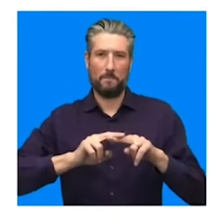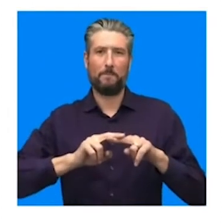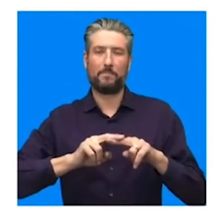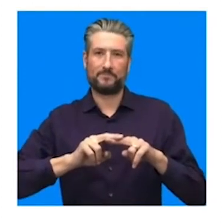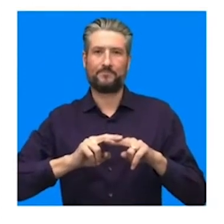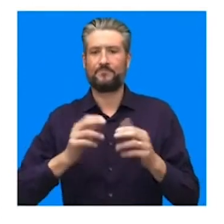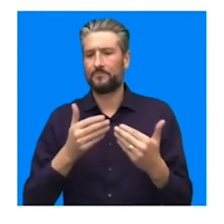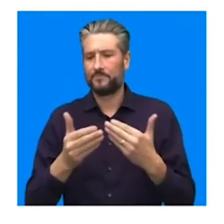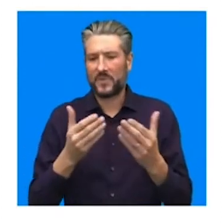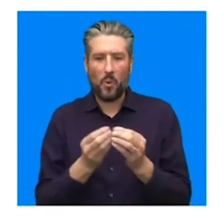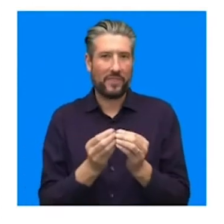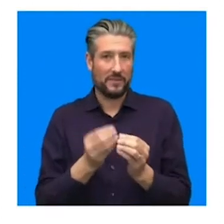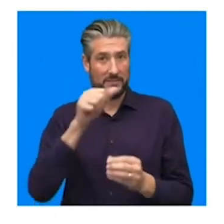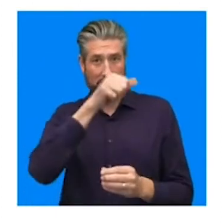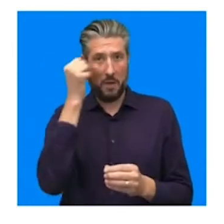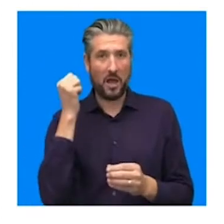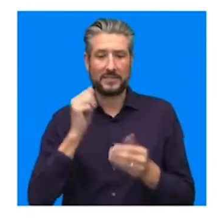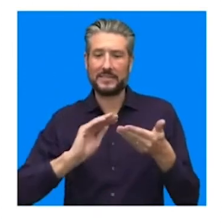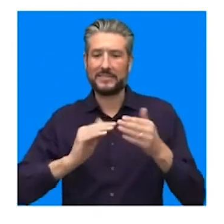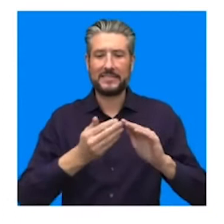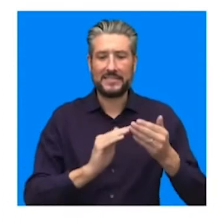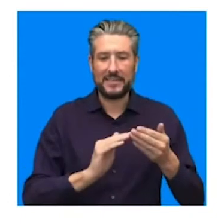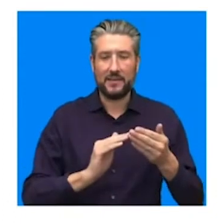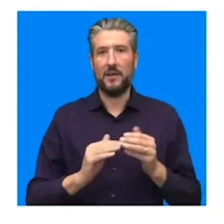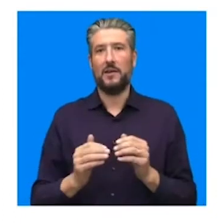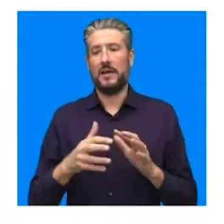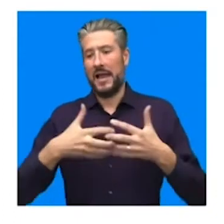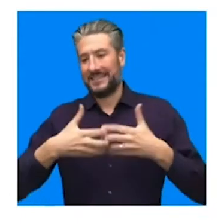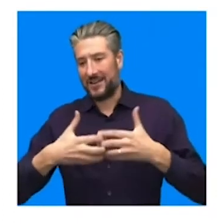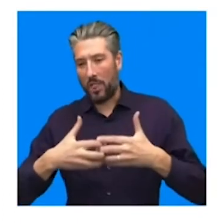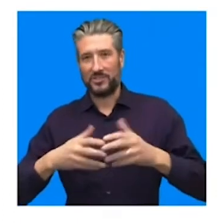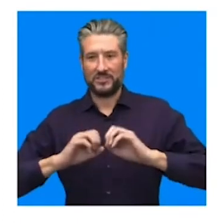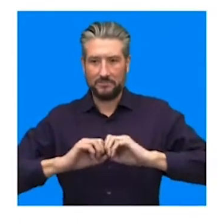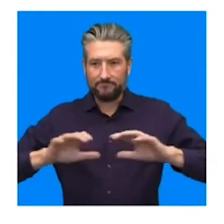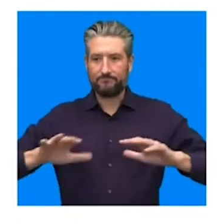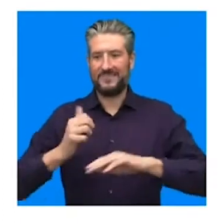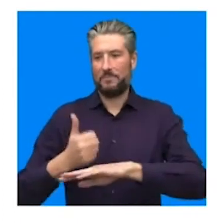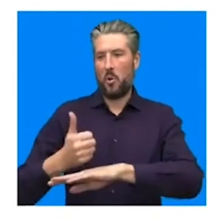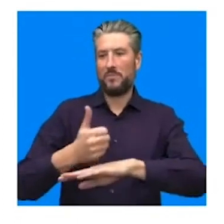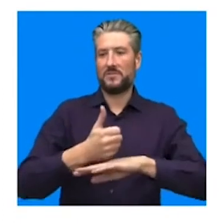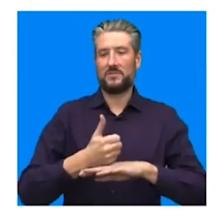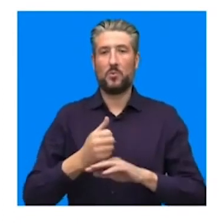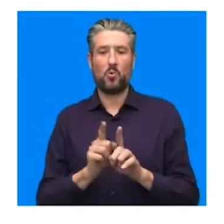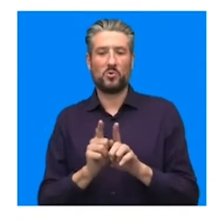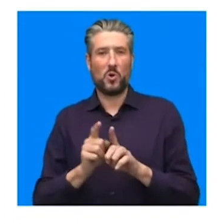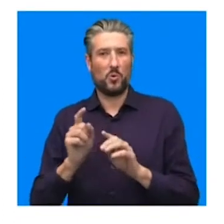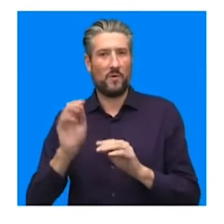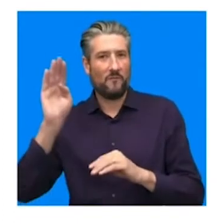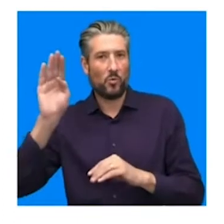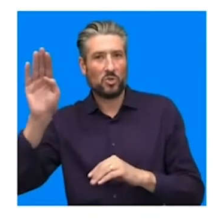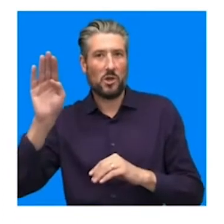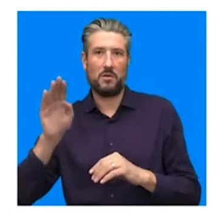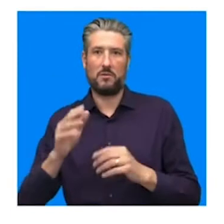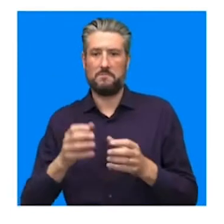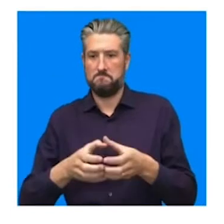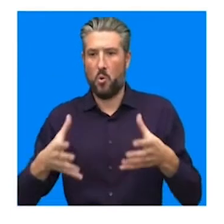smart cities, technology deployment, and just this future of urbanization. But the main idea right